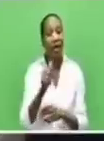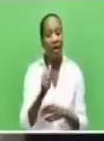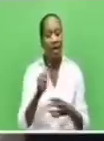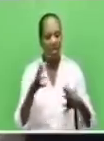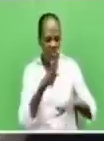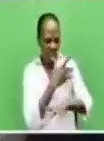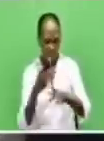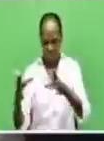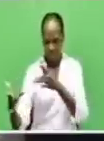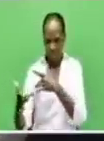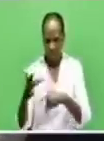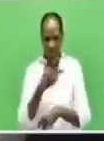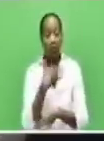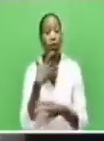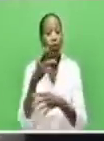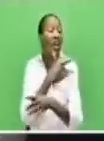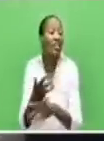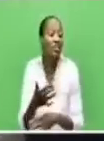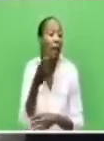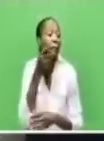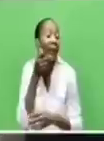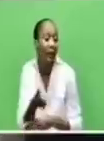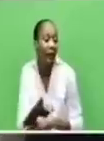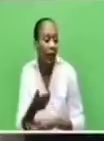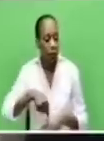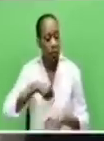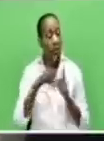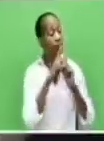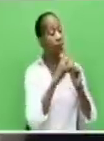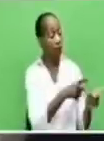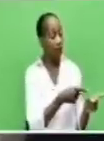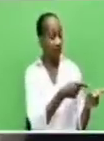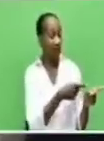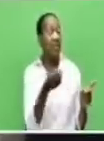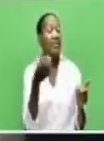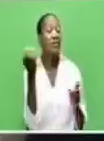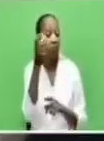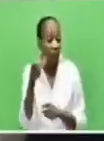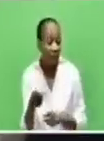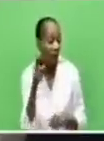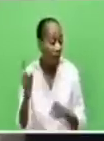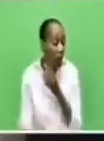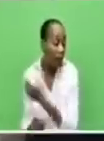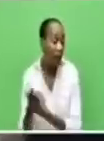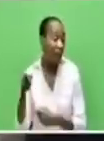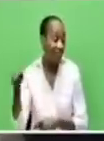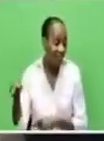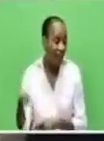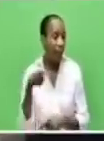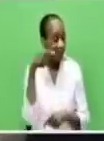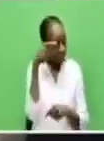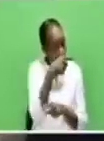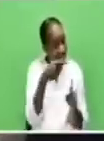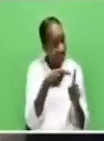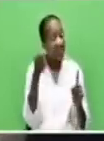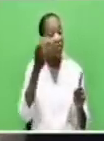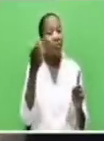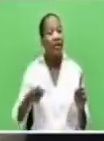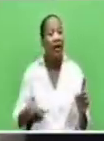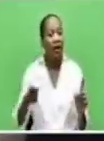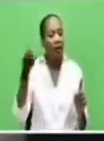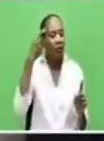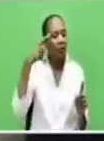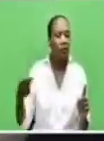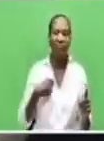parts were touched by men. We told the speaker in the same sitting that this is happening, but she ignored us because